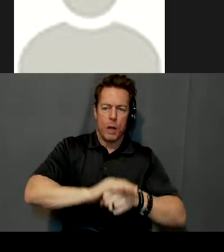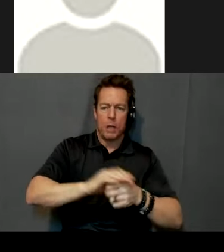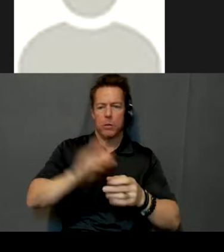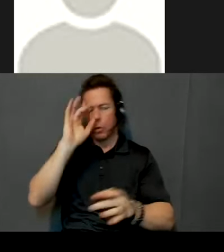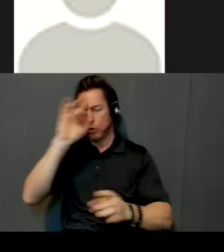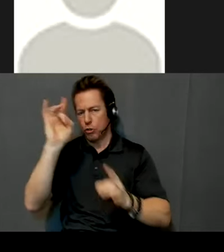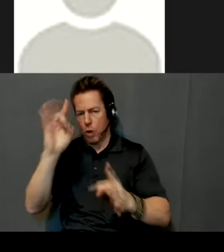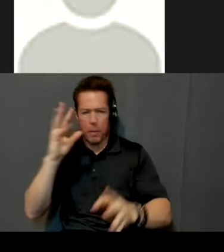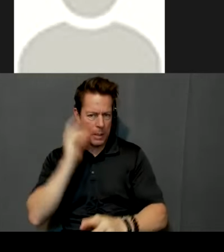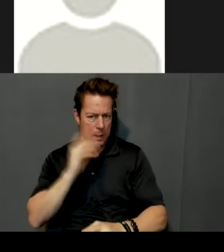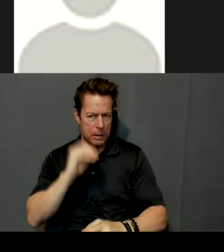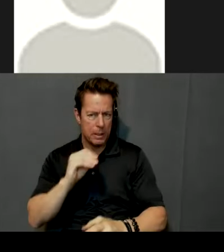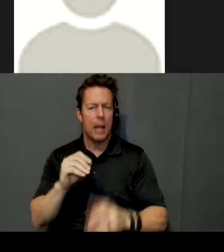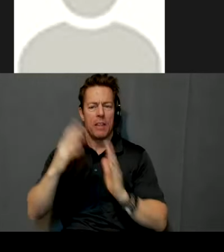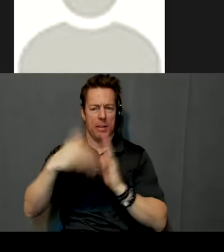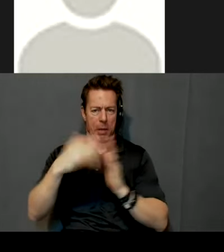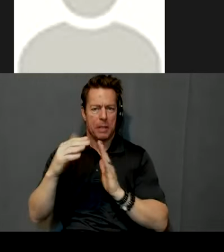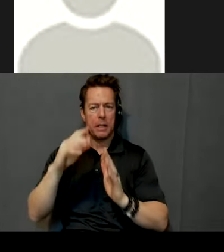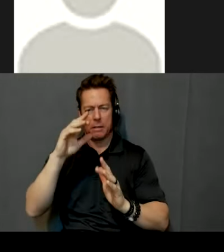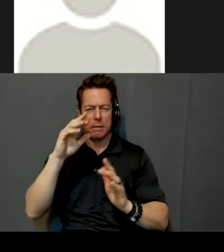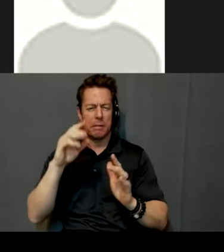these paintings take me to that dream space.